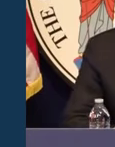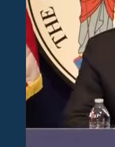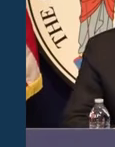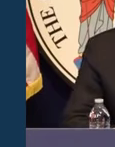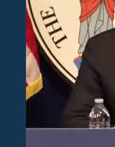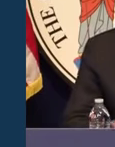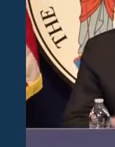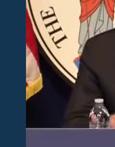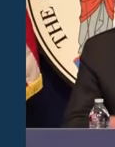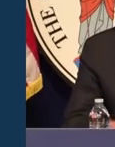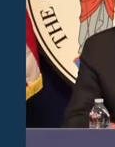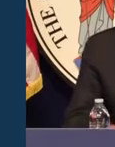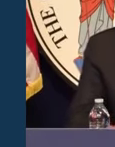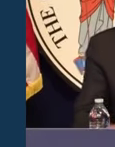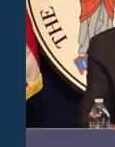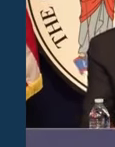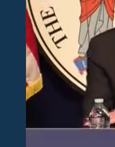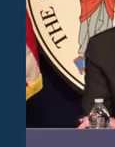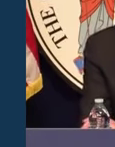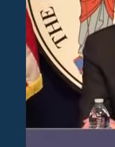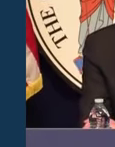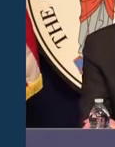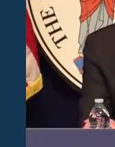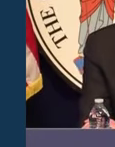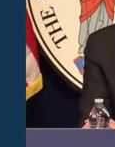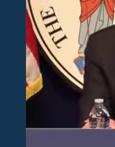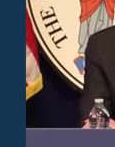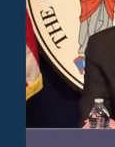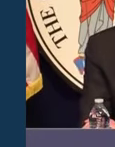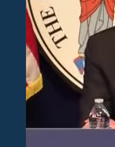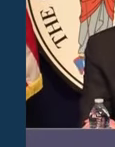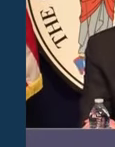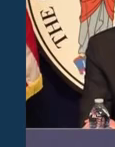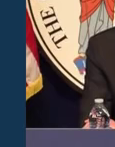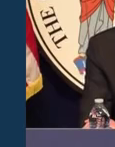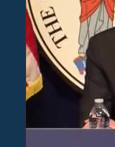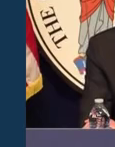and we mourn with his family in that entire city.